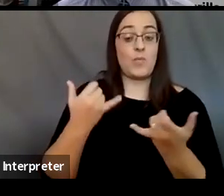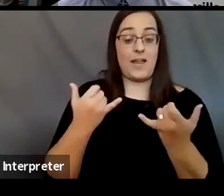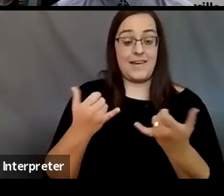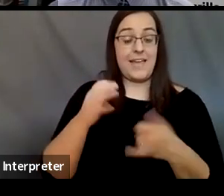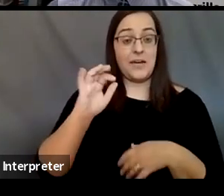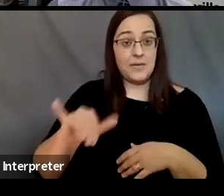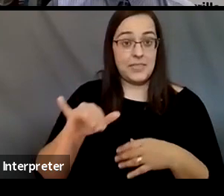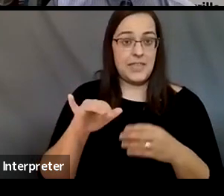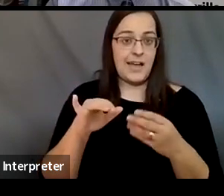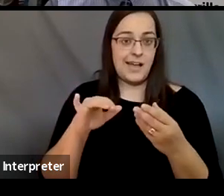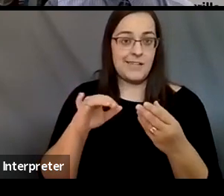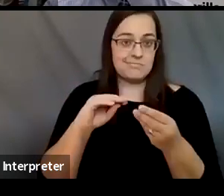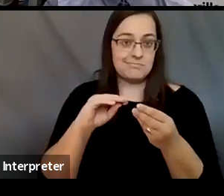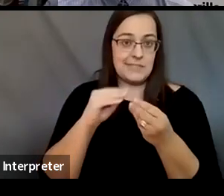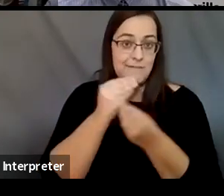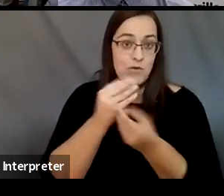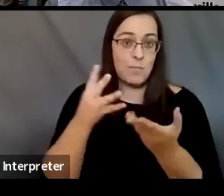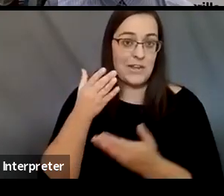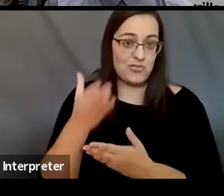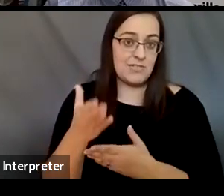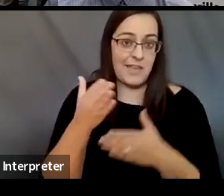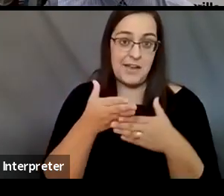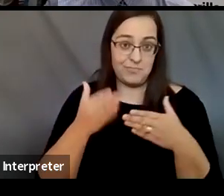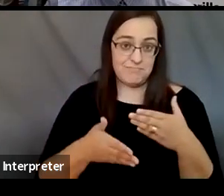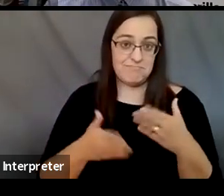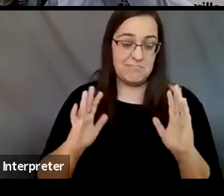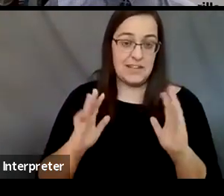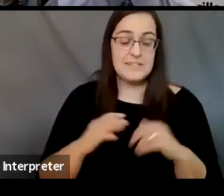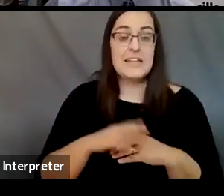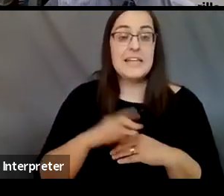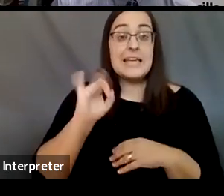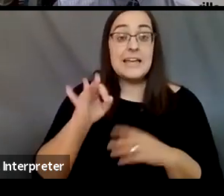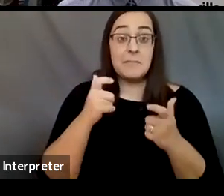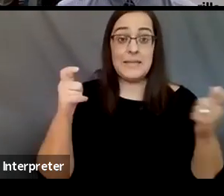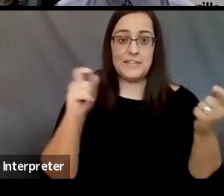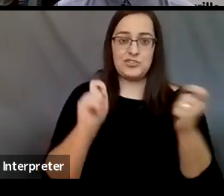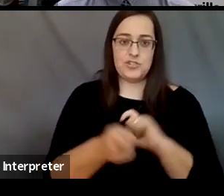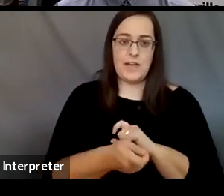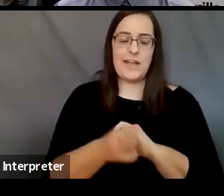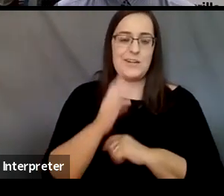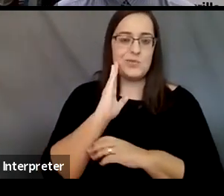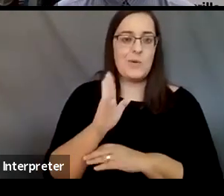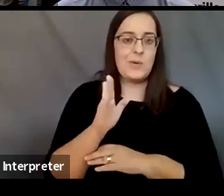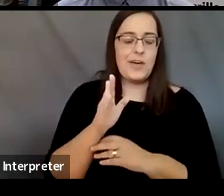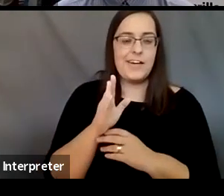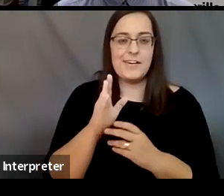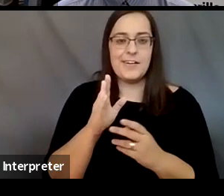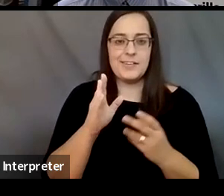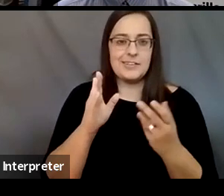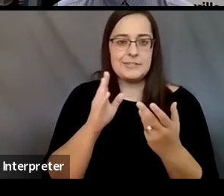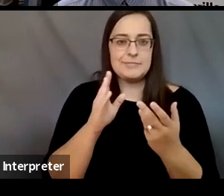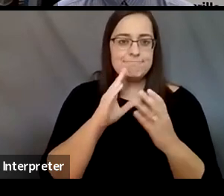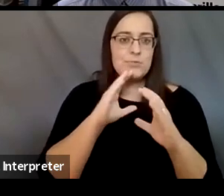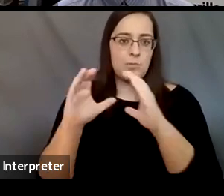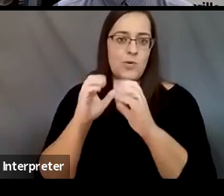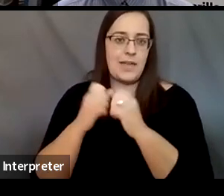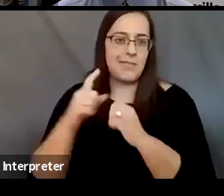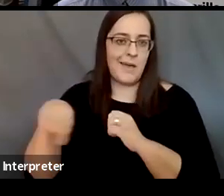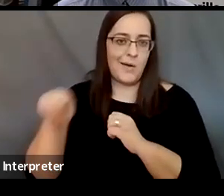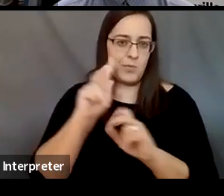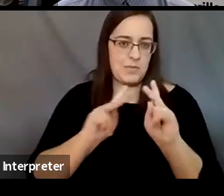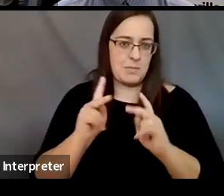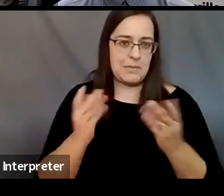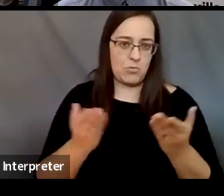that is complete. If there's another large change, then we'll certainly let our community know.